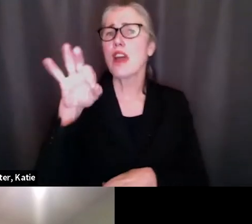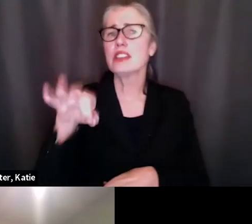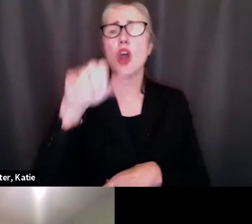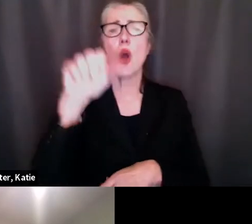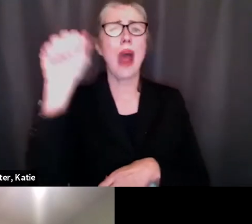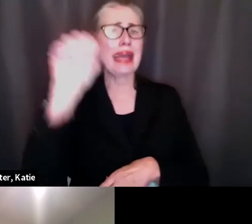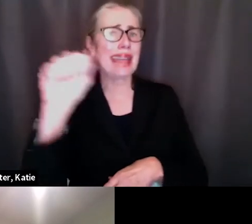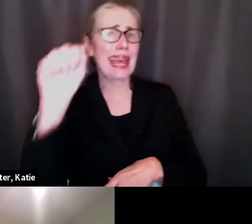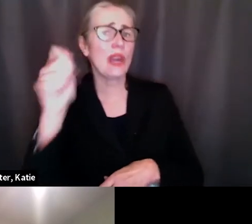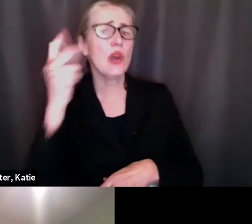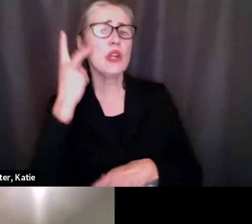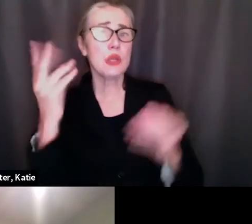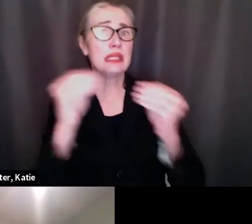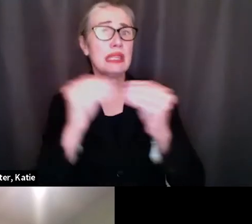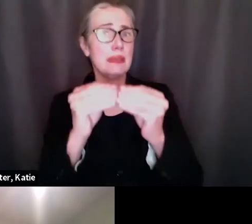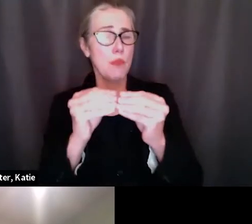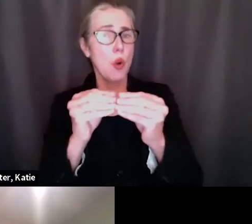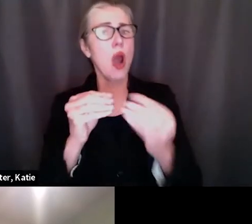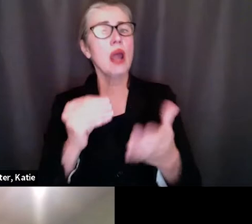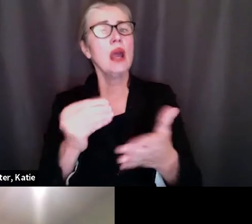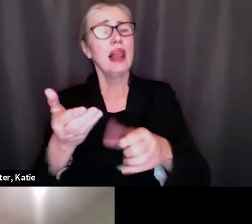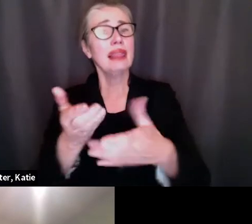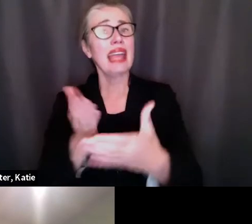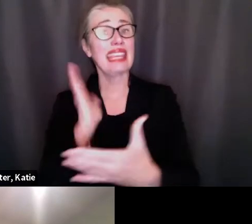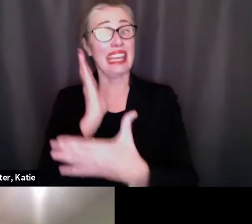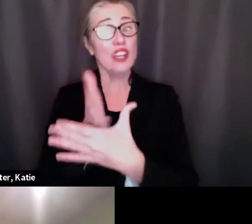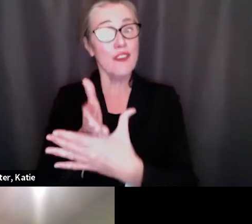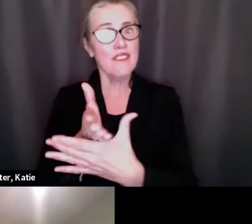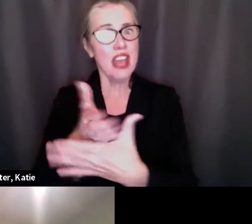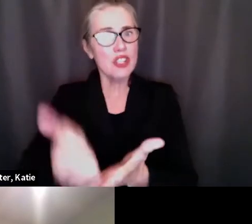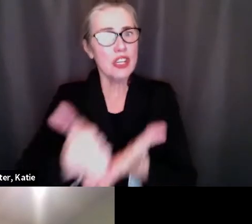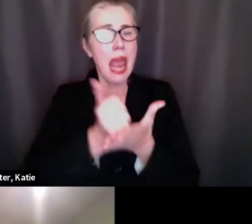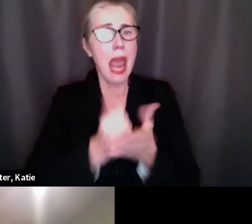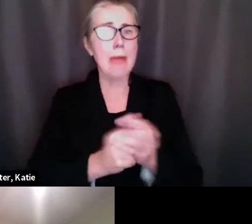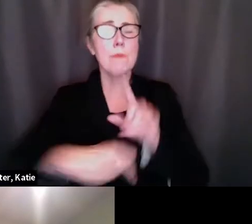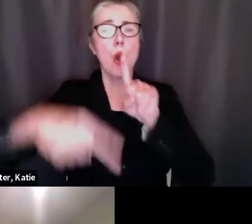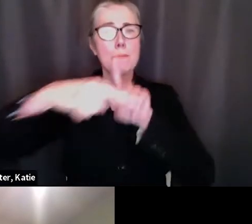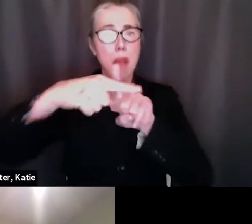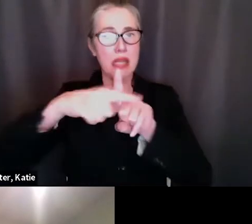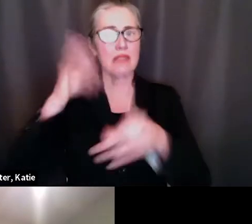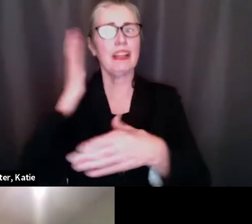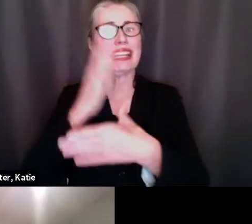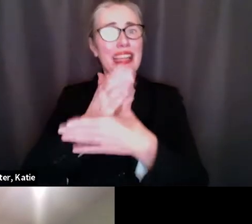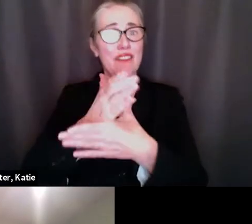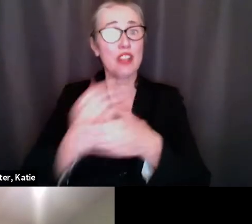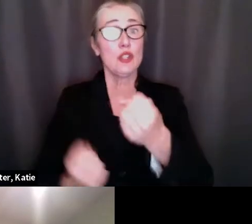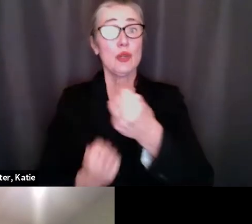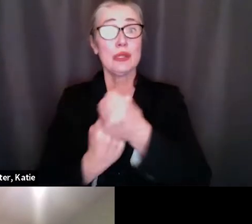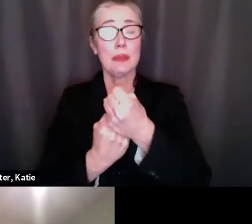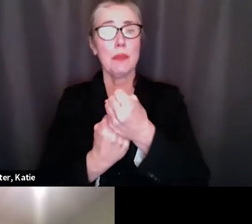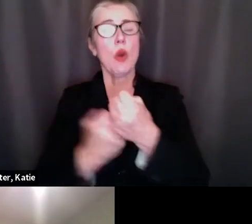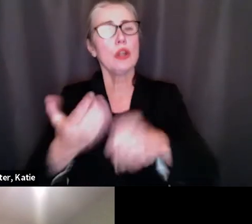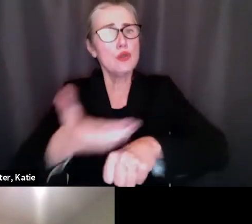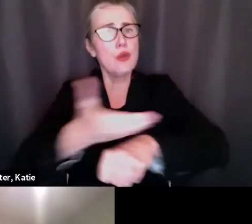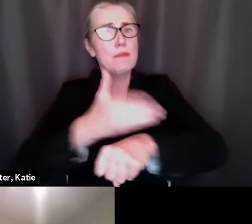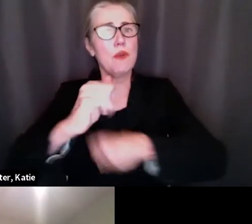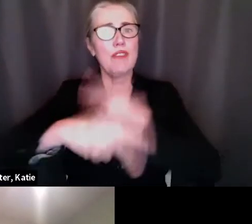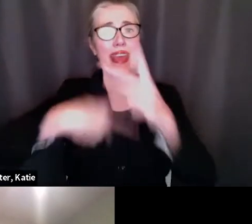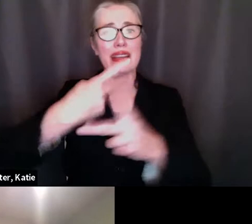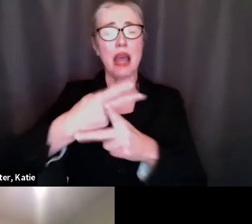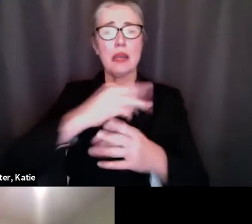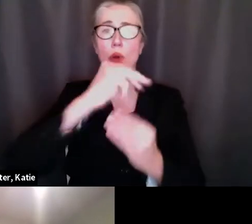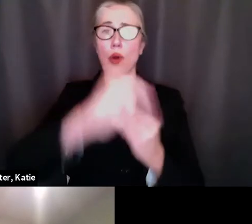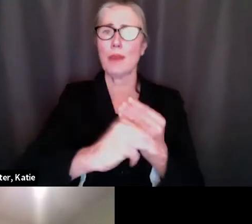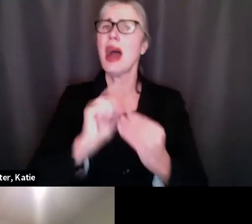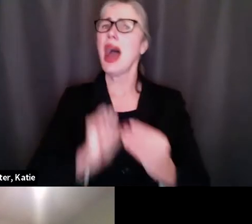intervention and positive behavioral interventions and supports programs i'm proud of the work we did leading up to our current